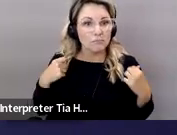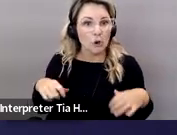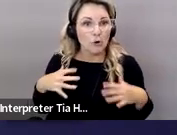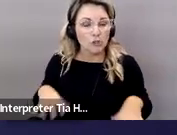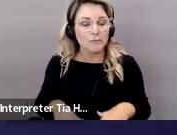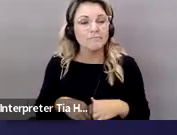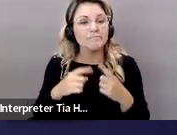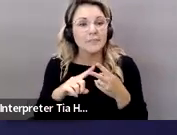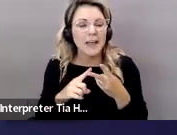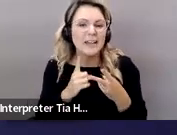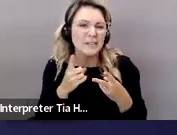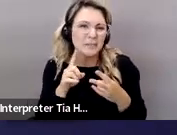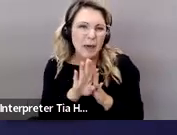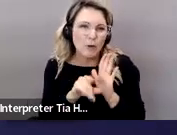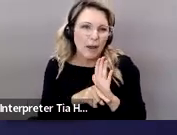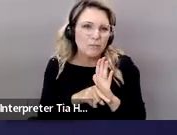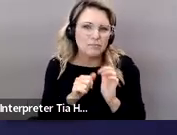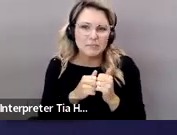in my home office.